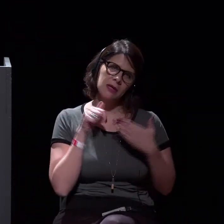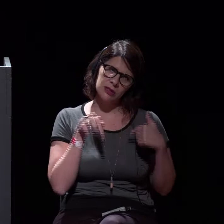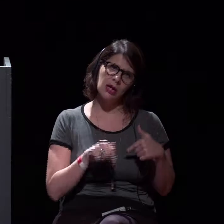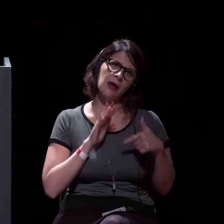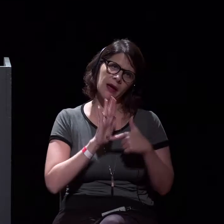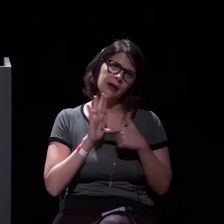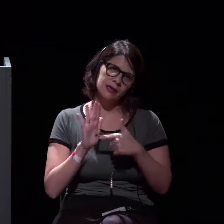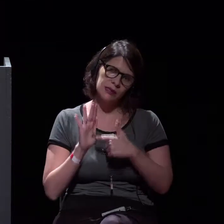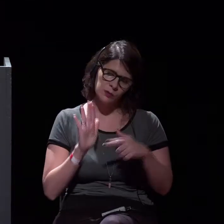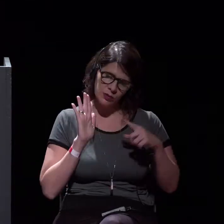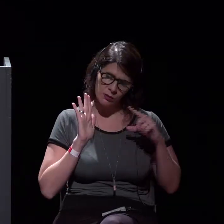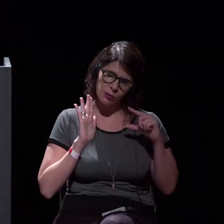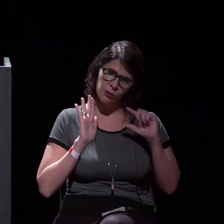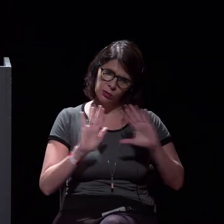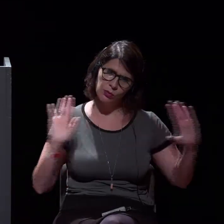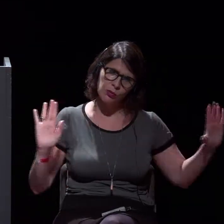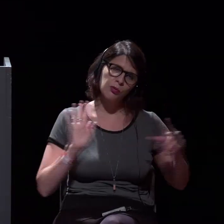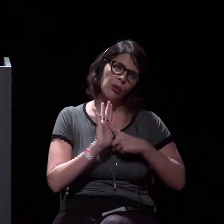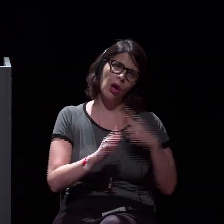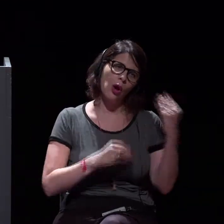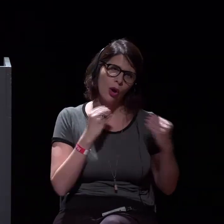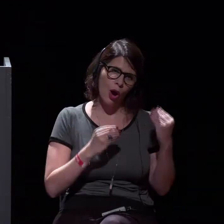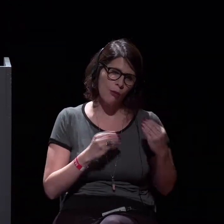the avant-gardes in Latin America also